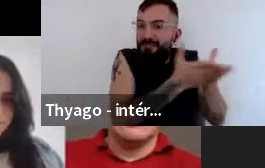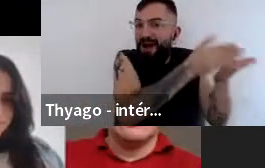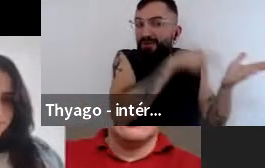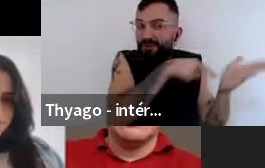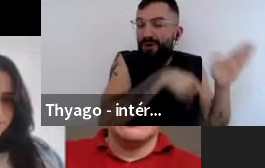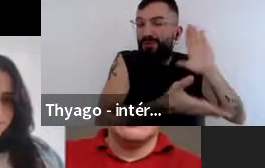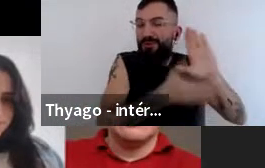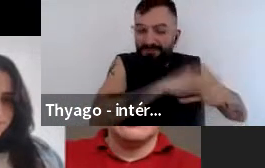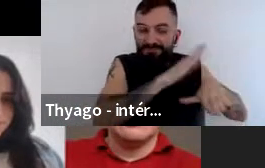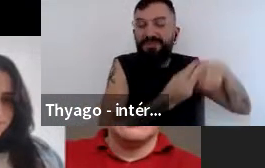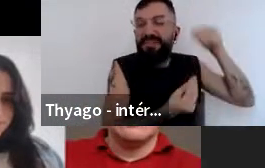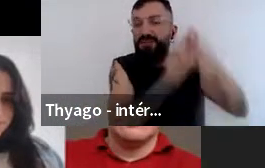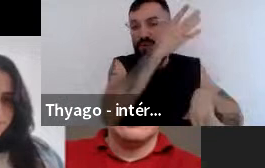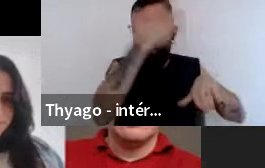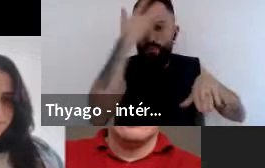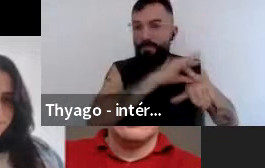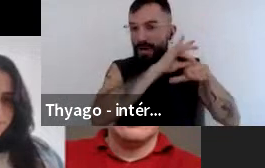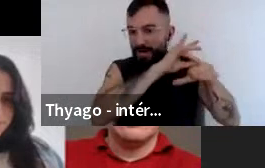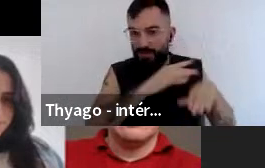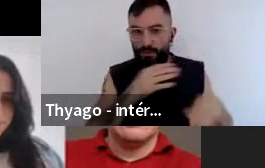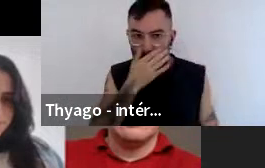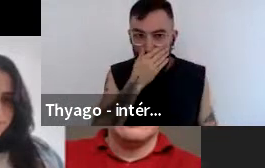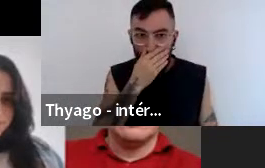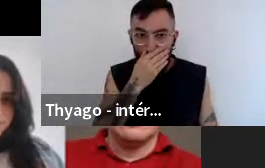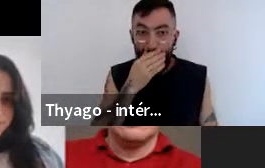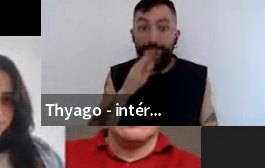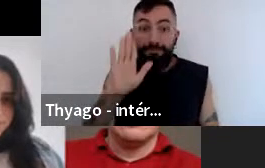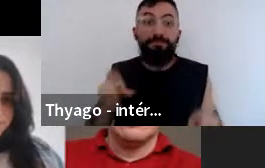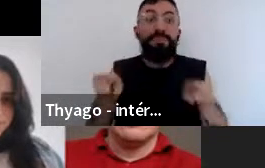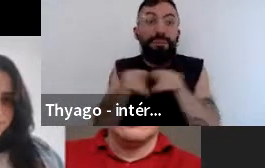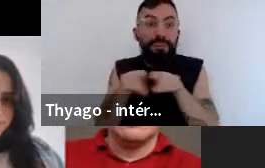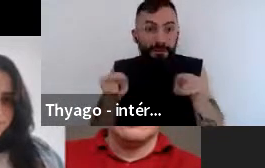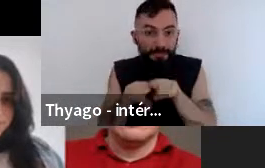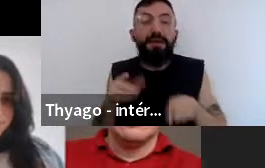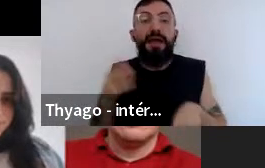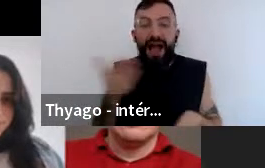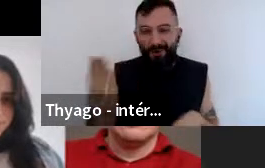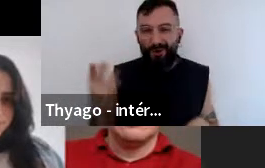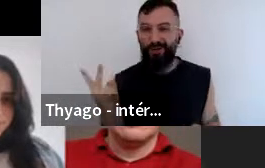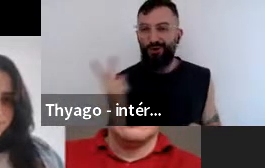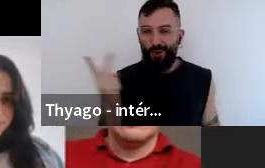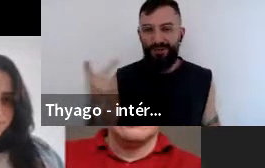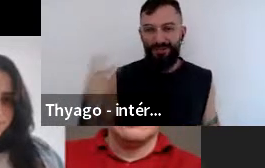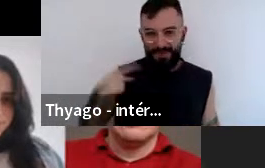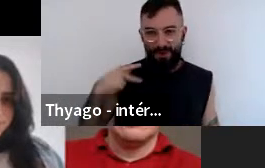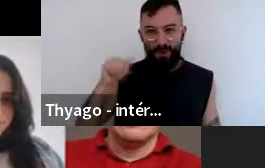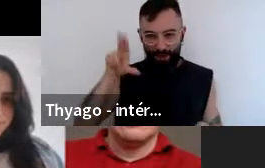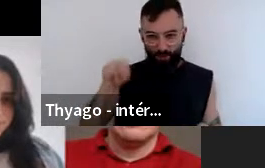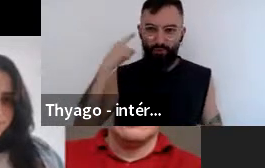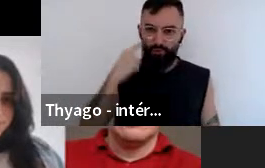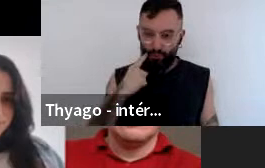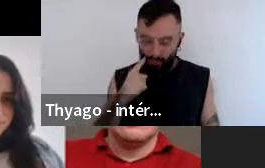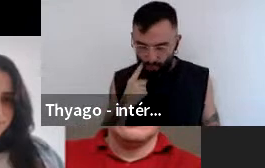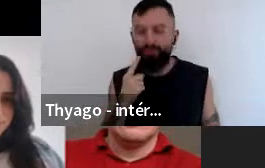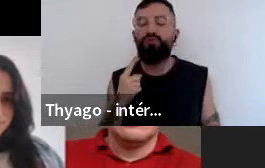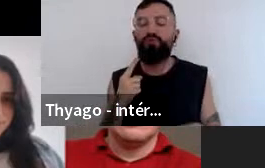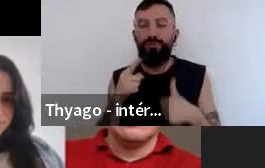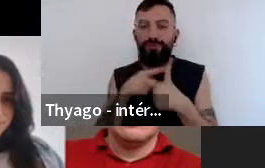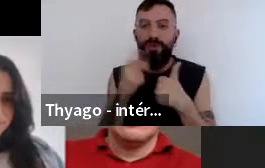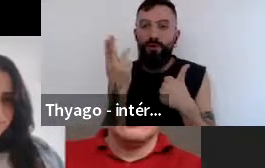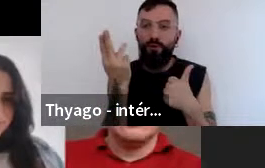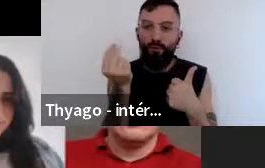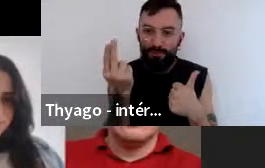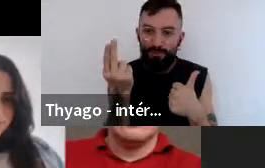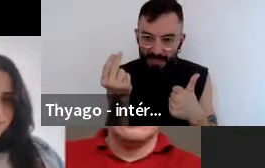Here we have a study that I developed with two of my deaf students, Urbanski,